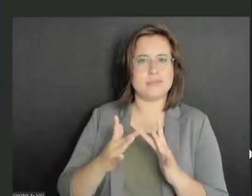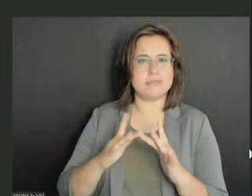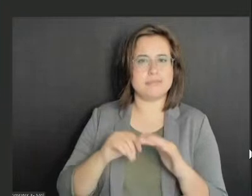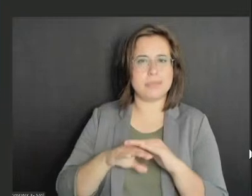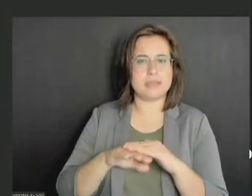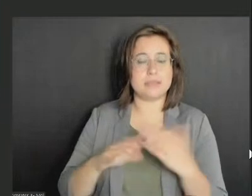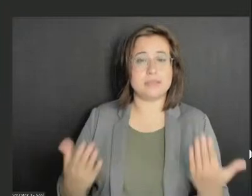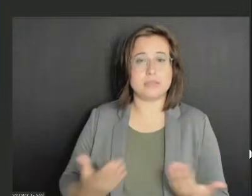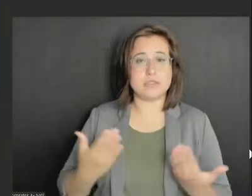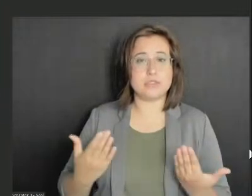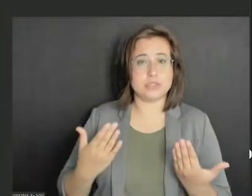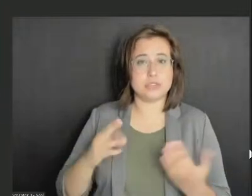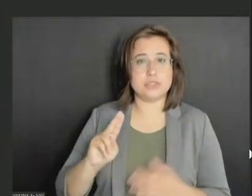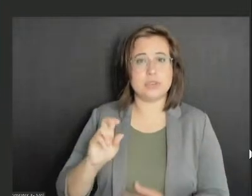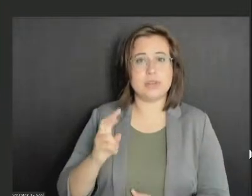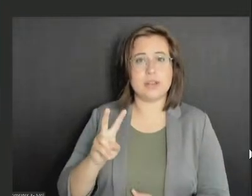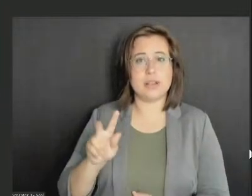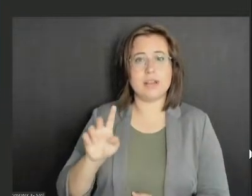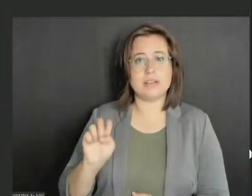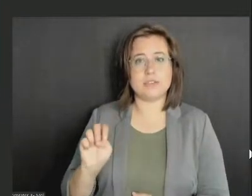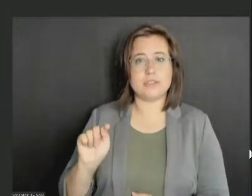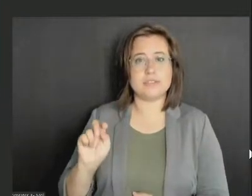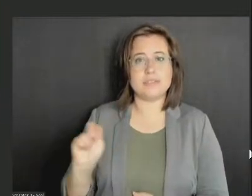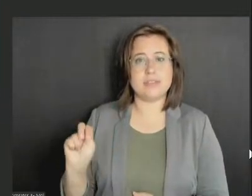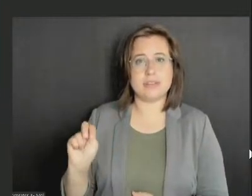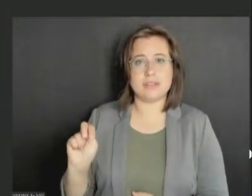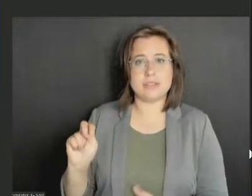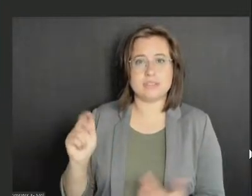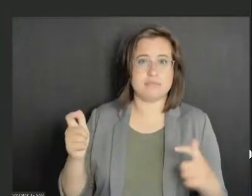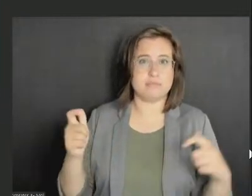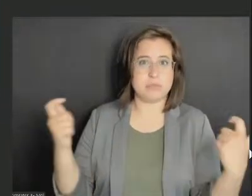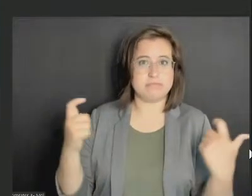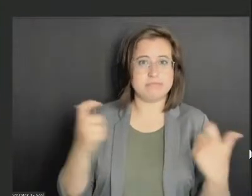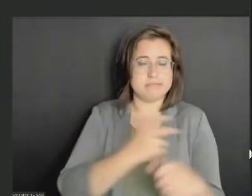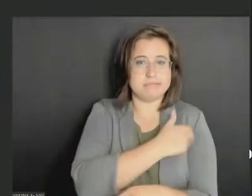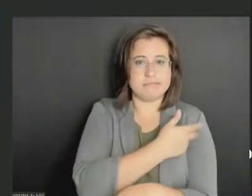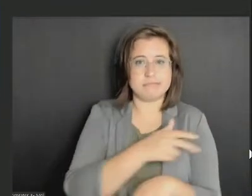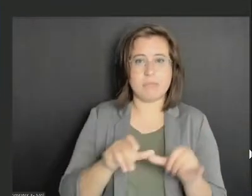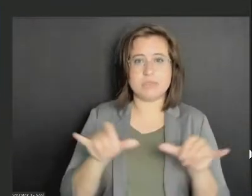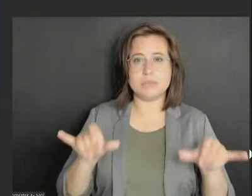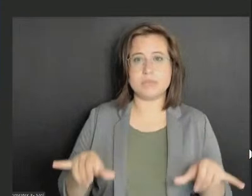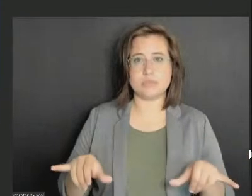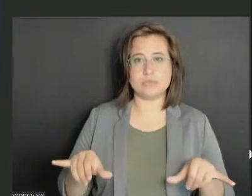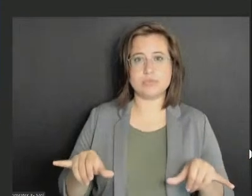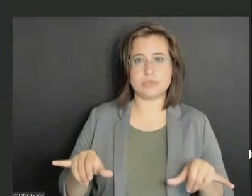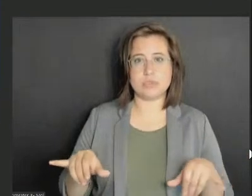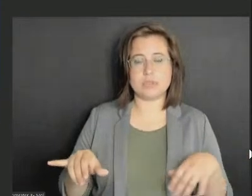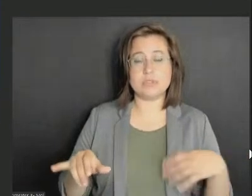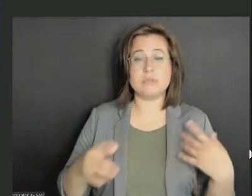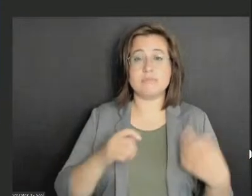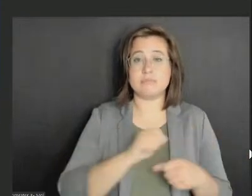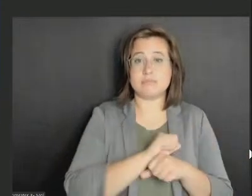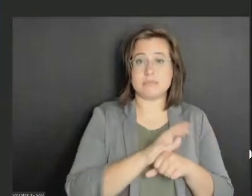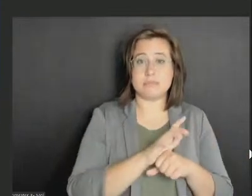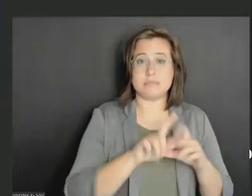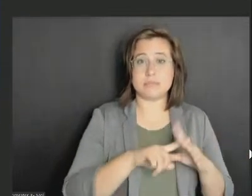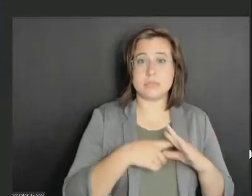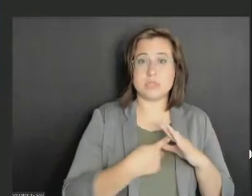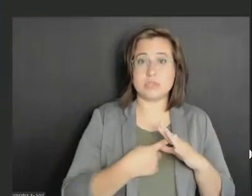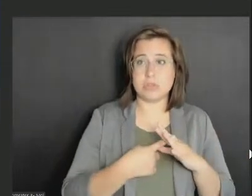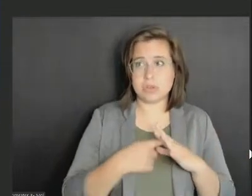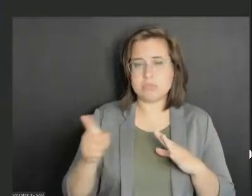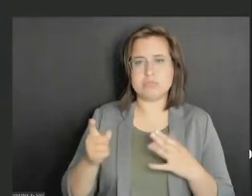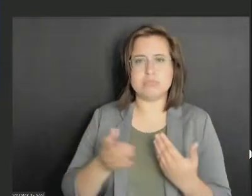one of the healthcare hubs of the nation, we have large hospital systems that when the pandemic started, they could quickly pivot